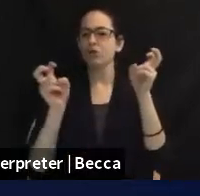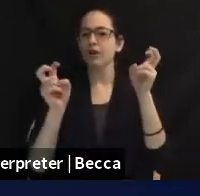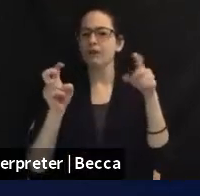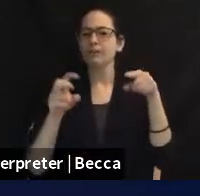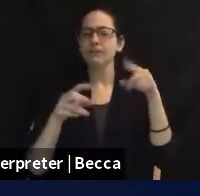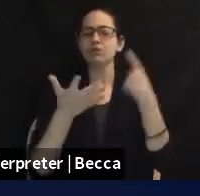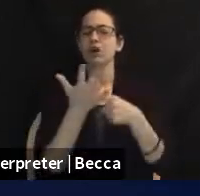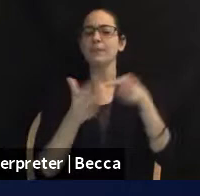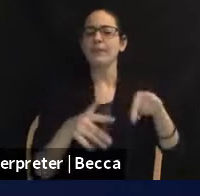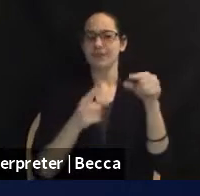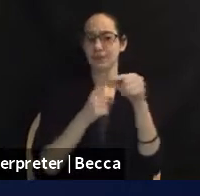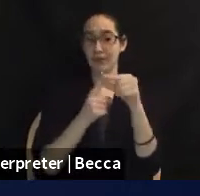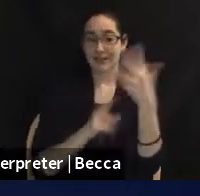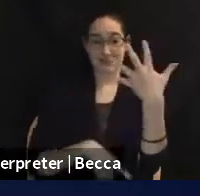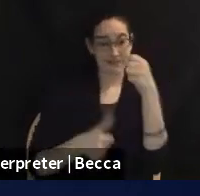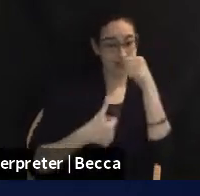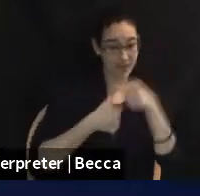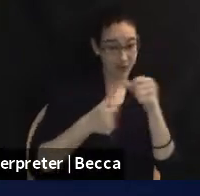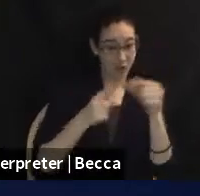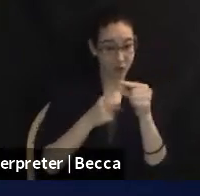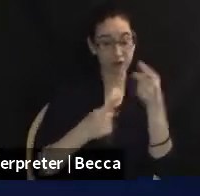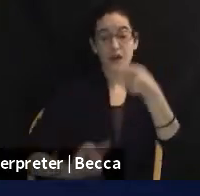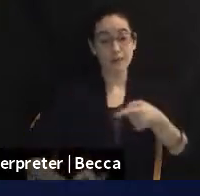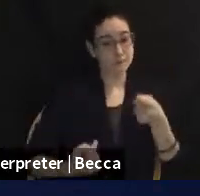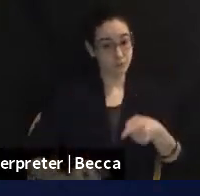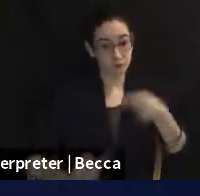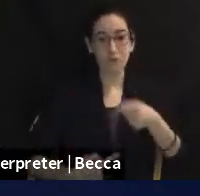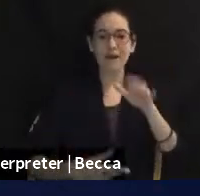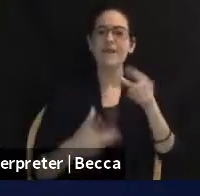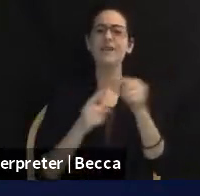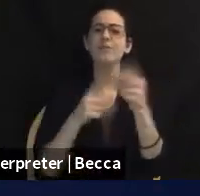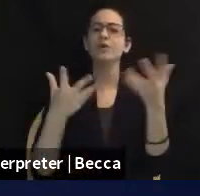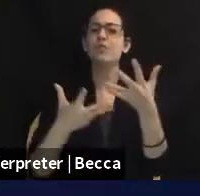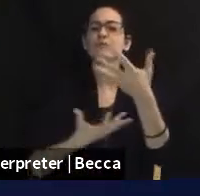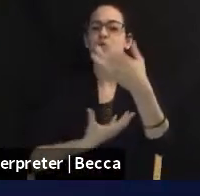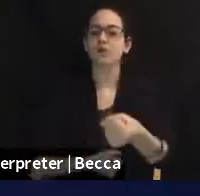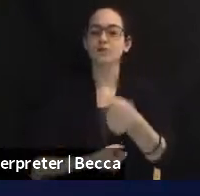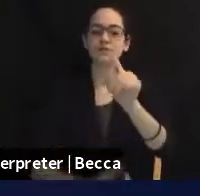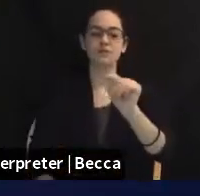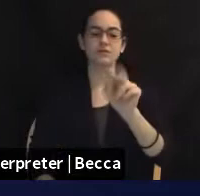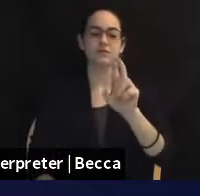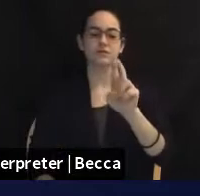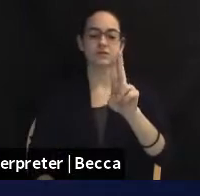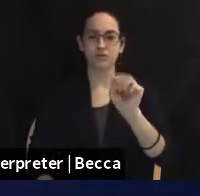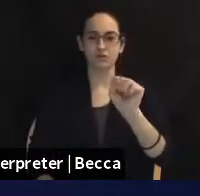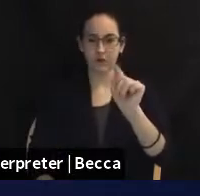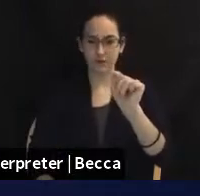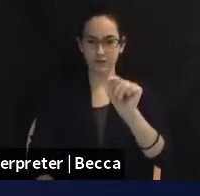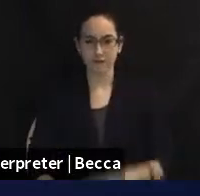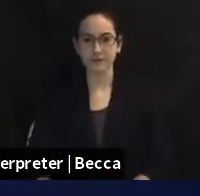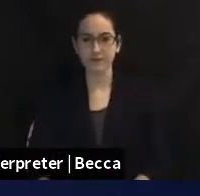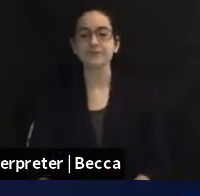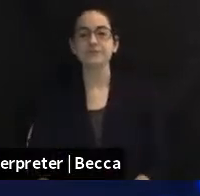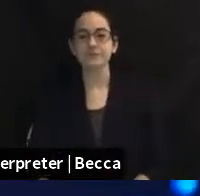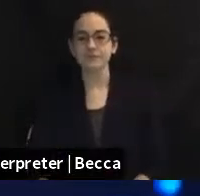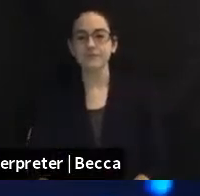word that many of us really struggle with, and it's the word trust. And what we found as staff in the